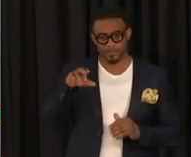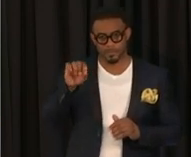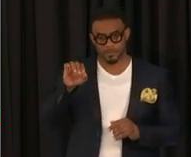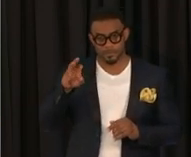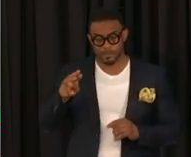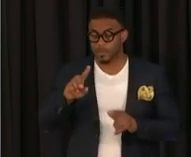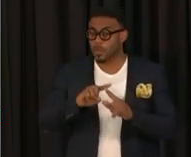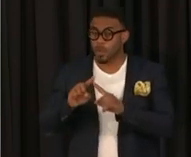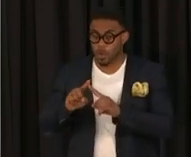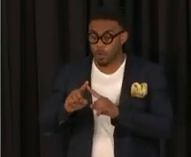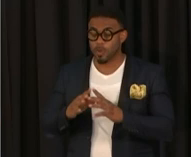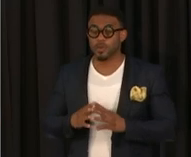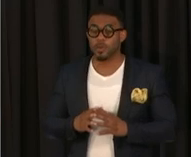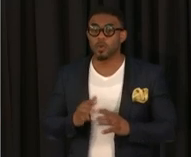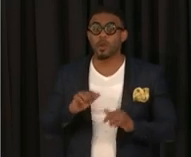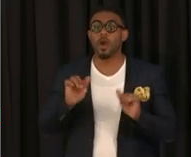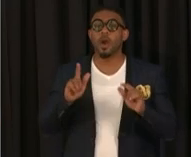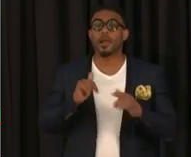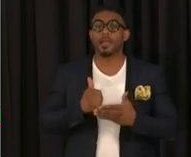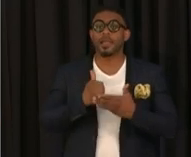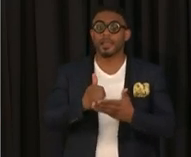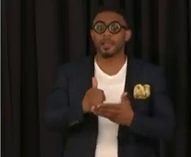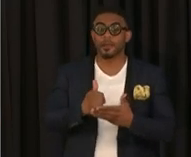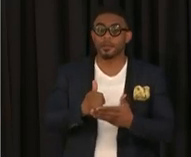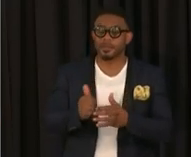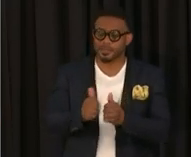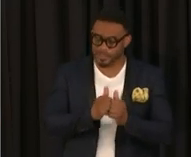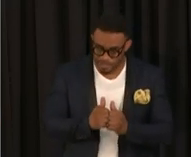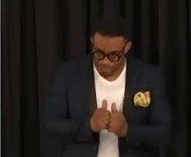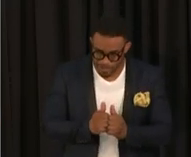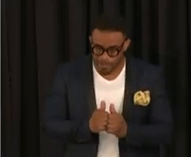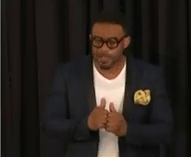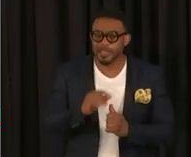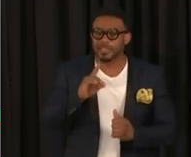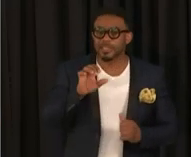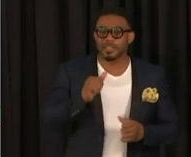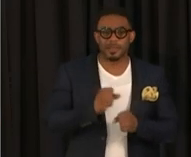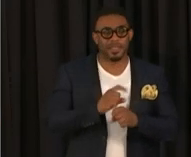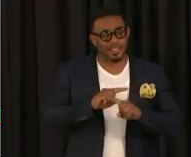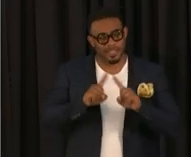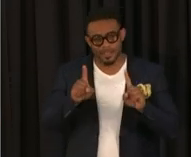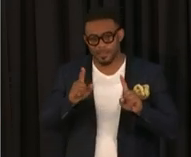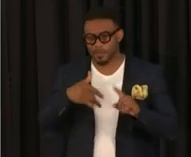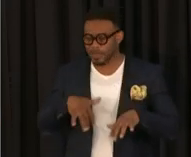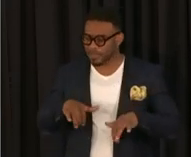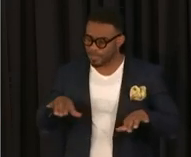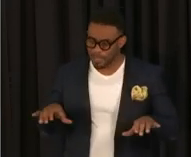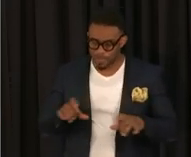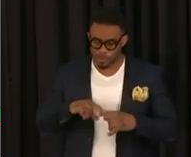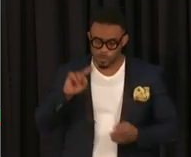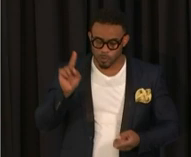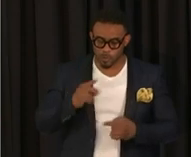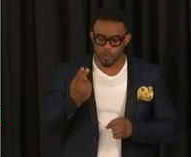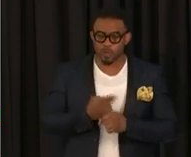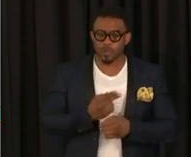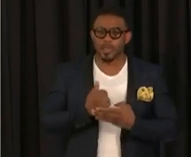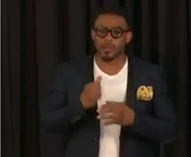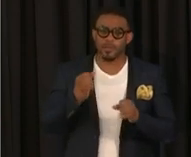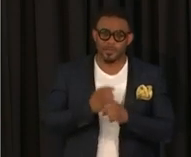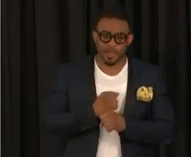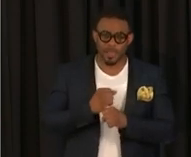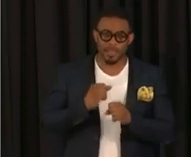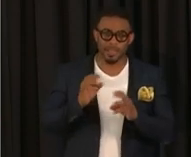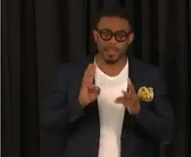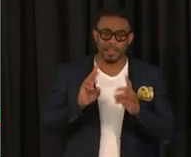lakins@pepco.com. But also, we all can help together. DC can make a difference. We take action to reduce use and help